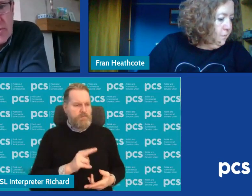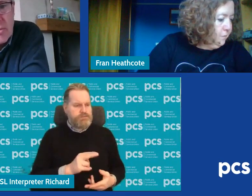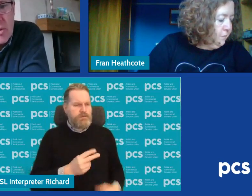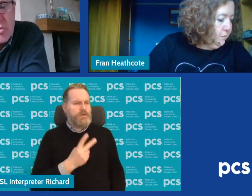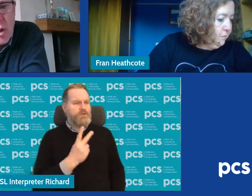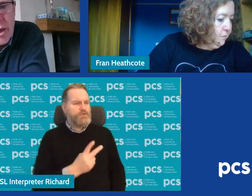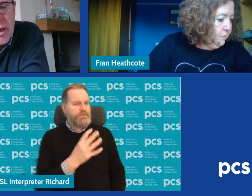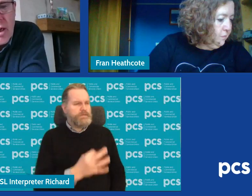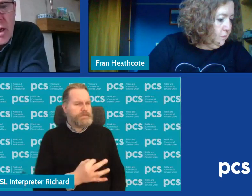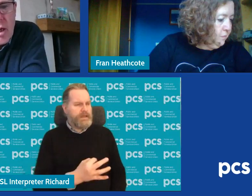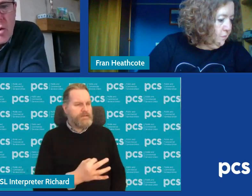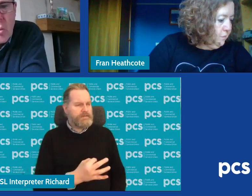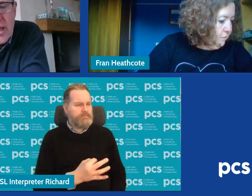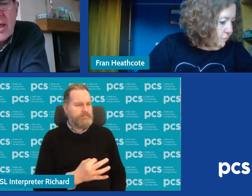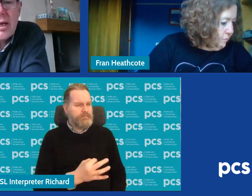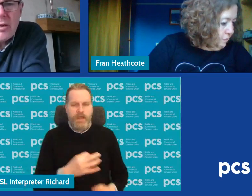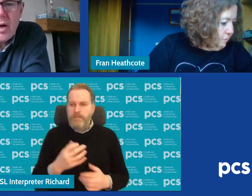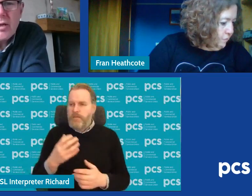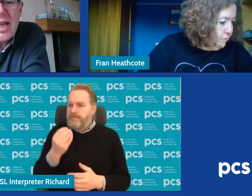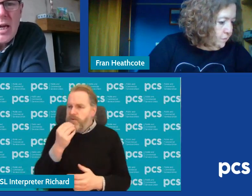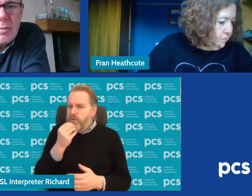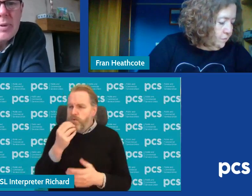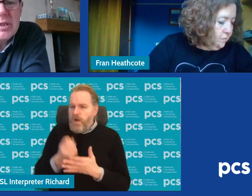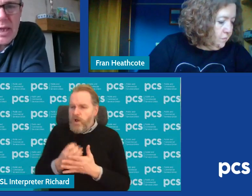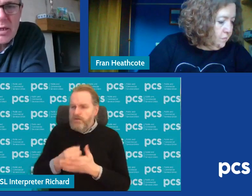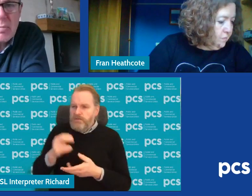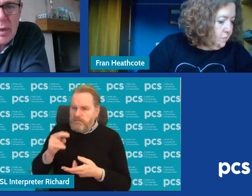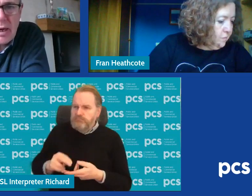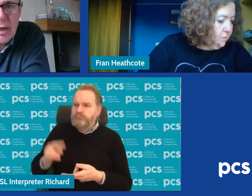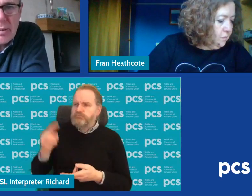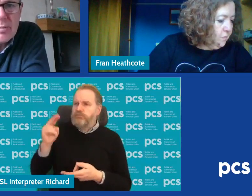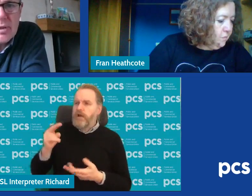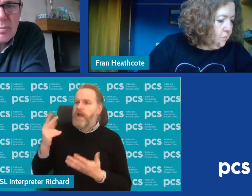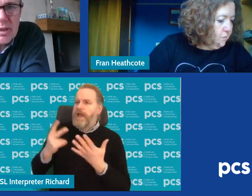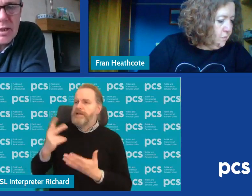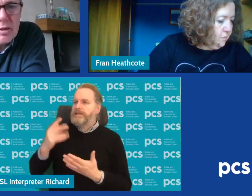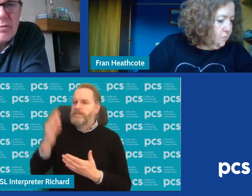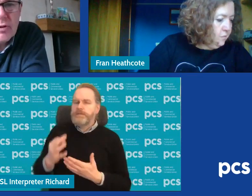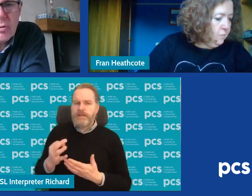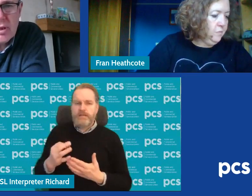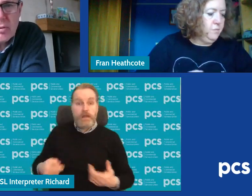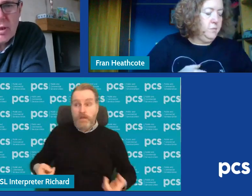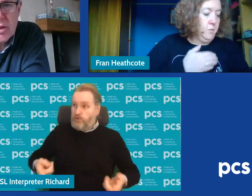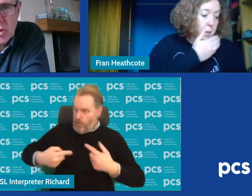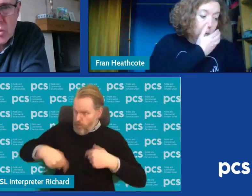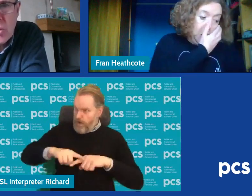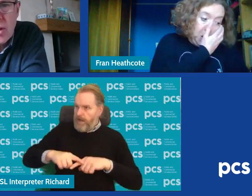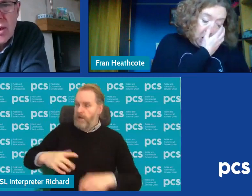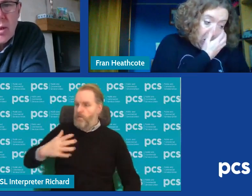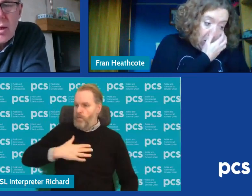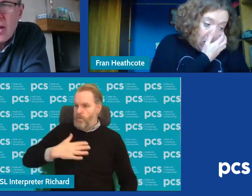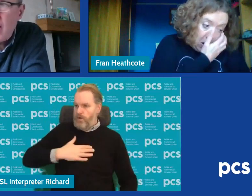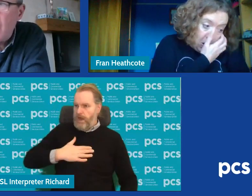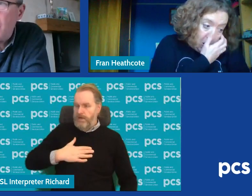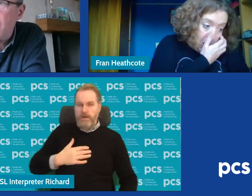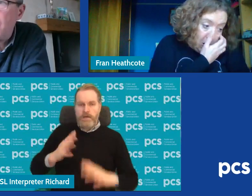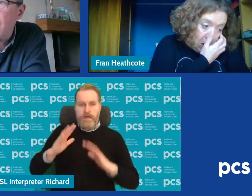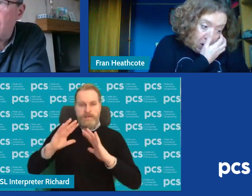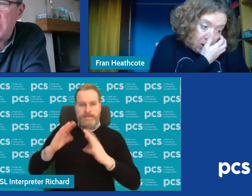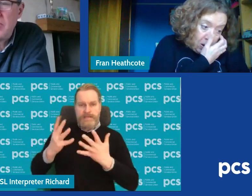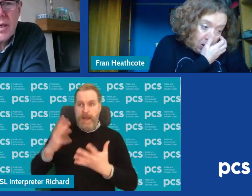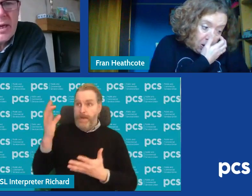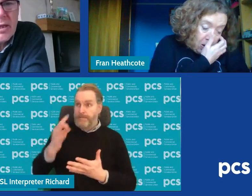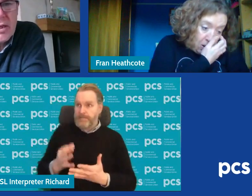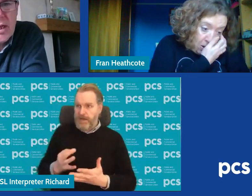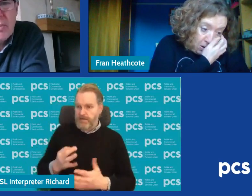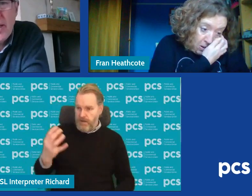the cost of living, which is why we're clear that our 10% pay claim submitted for 2022